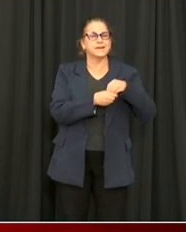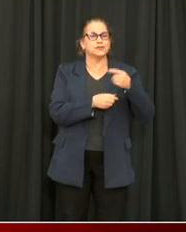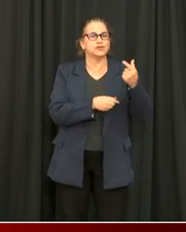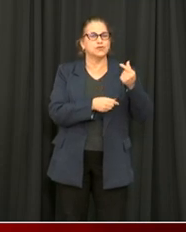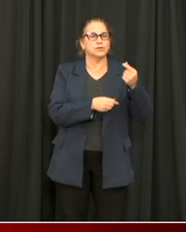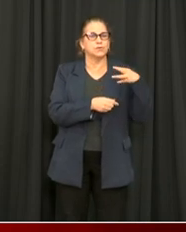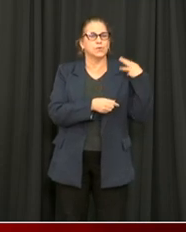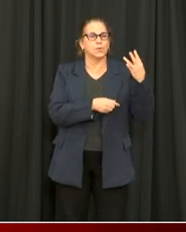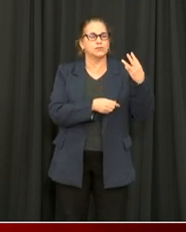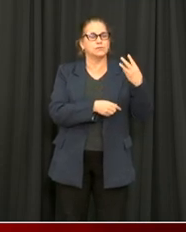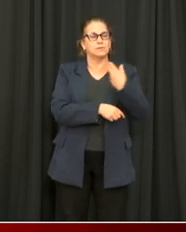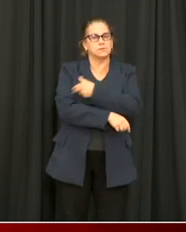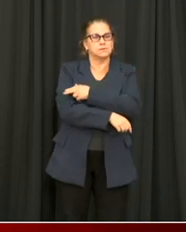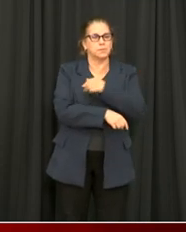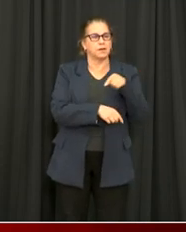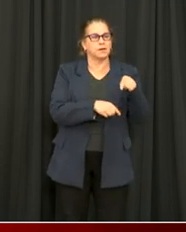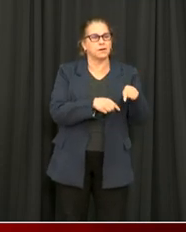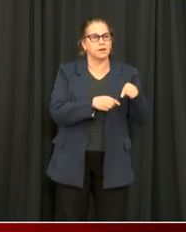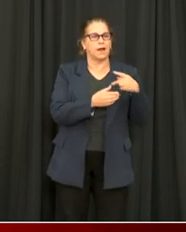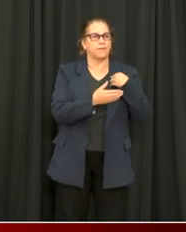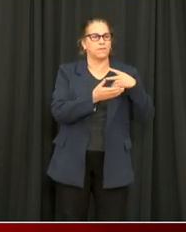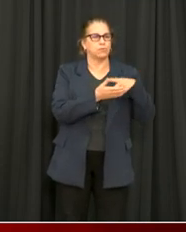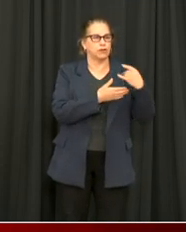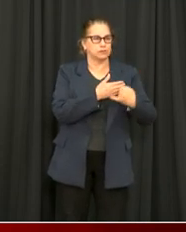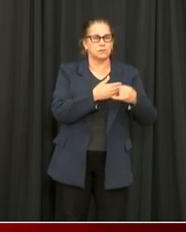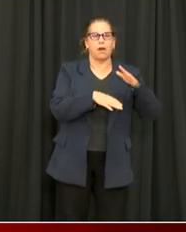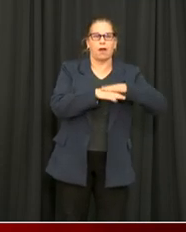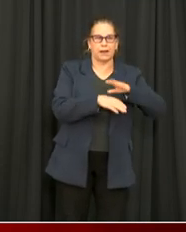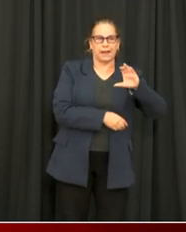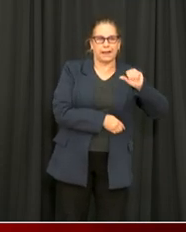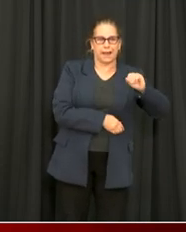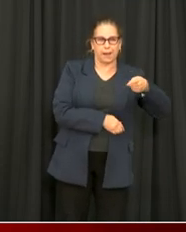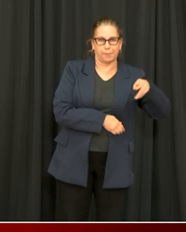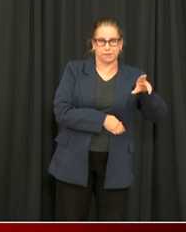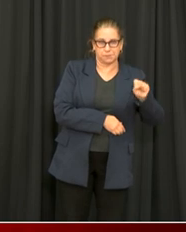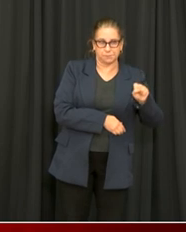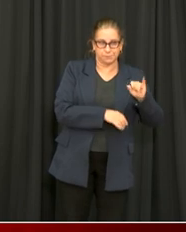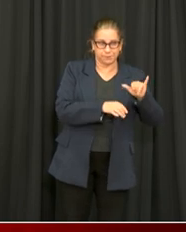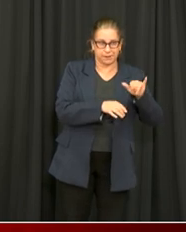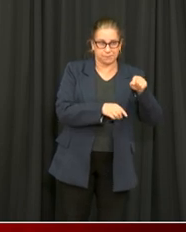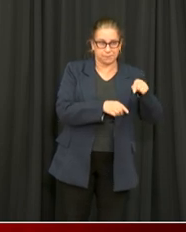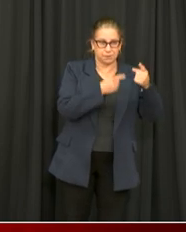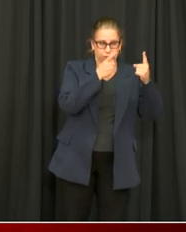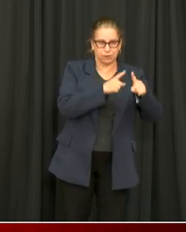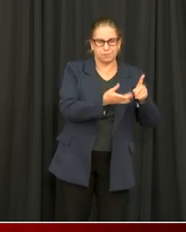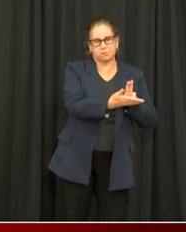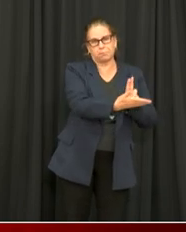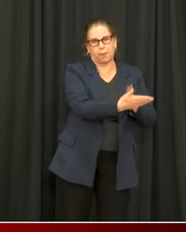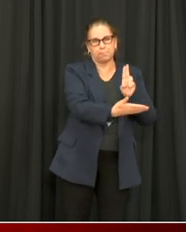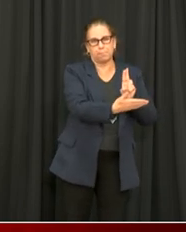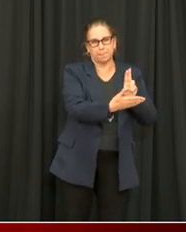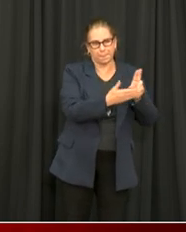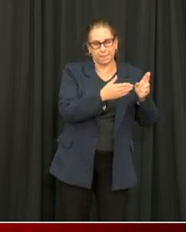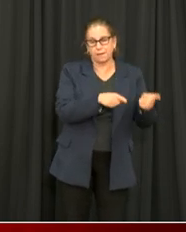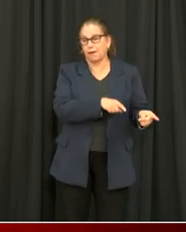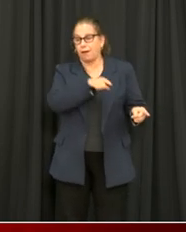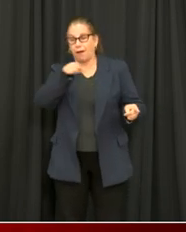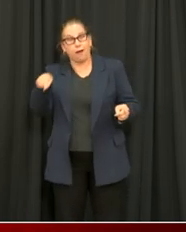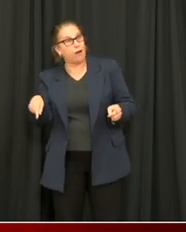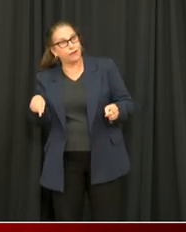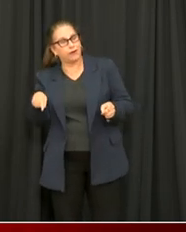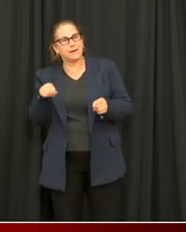to be located on the campus of St. Elizabeth's. Again, that project is a 136-bed inpatient